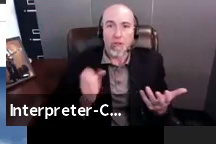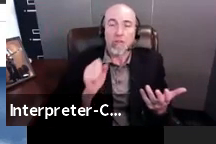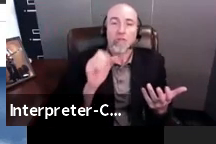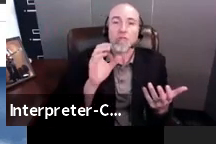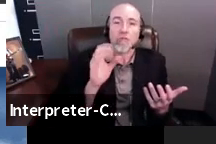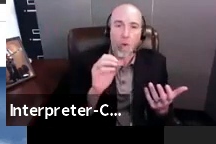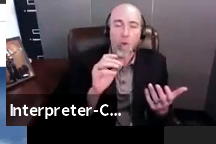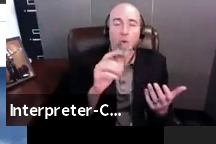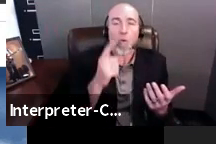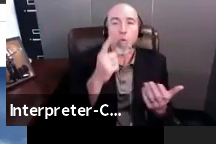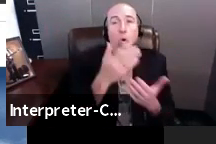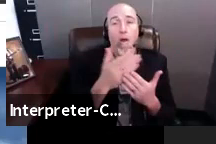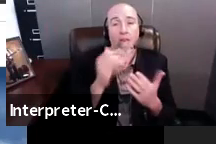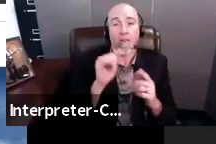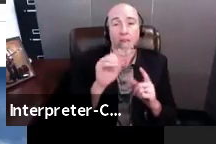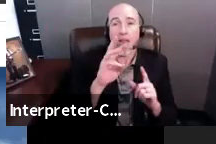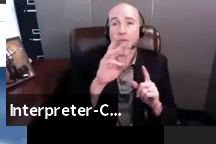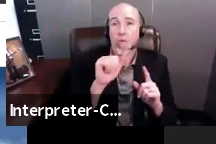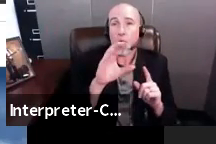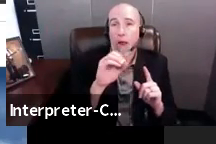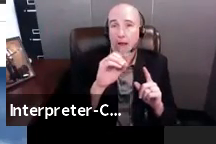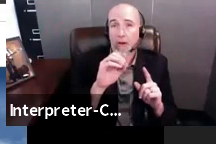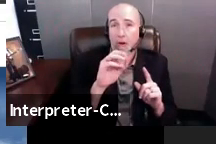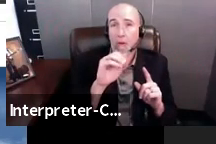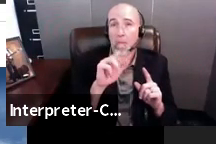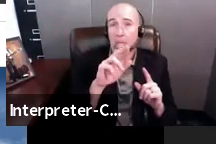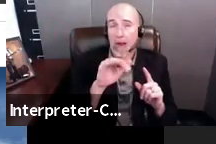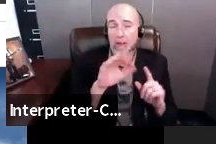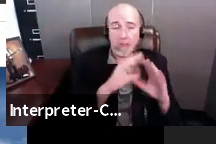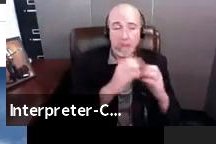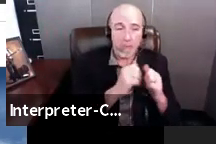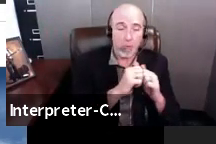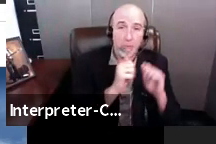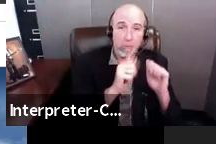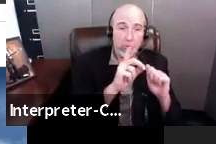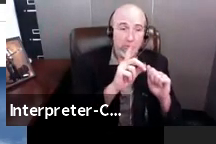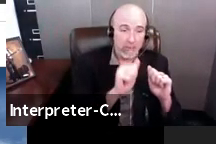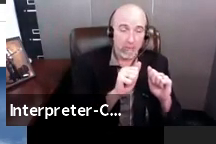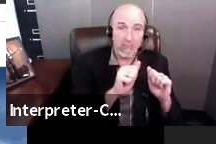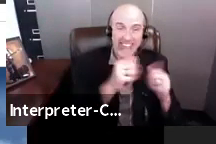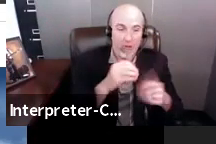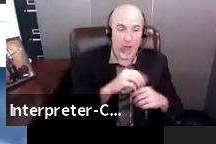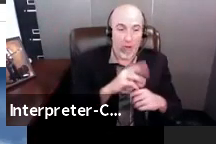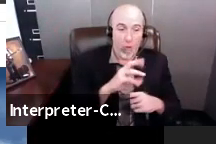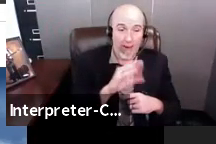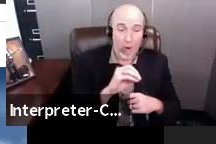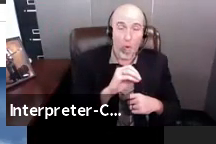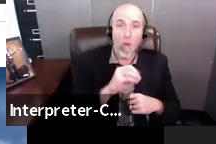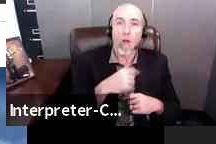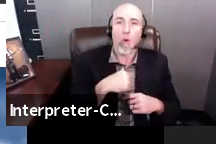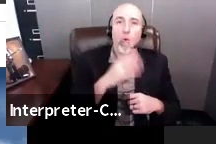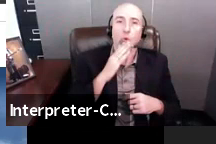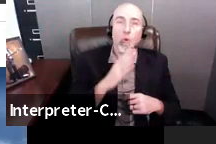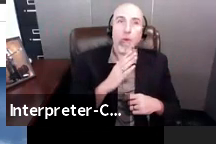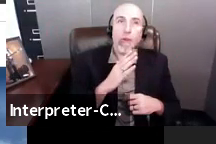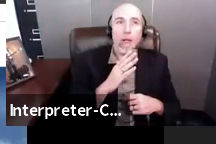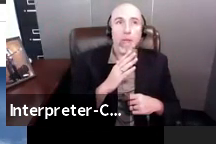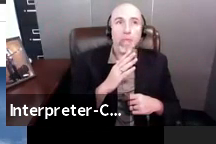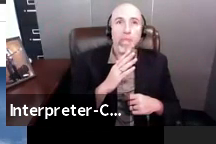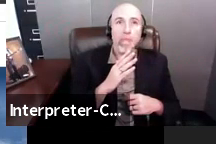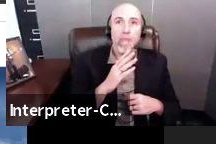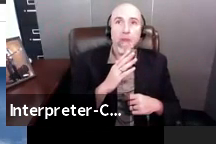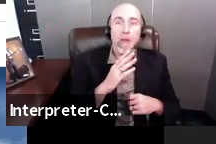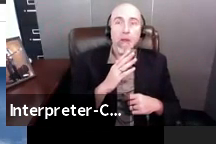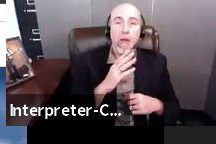one thing that the Waco Mayor's Committee of People with Disabilities are doing here in Waco is we're going to make it a